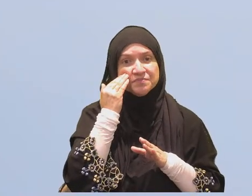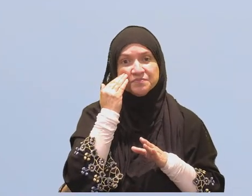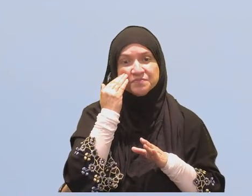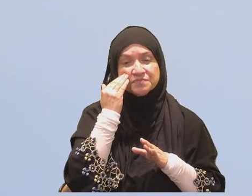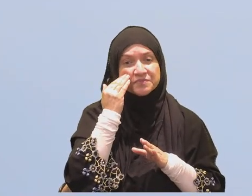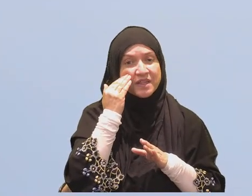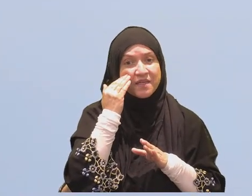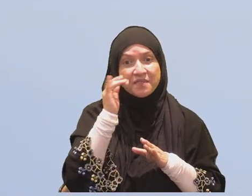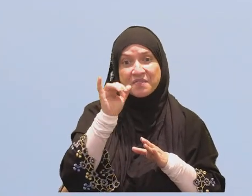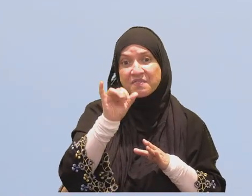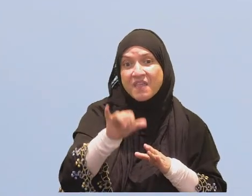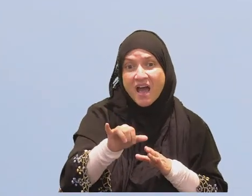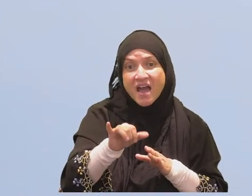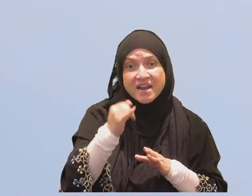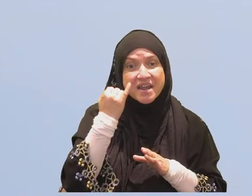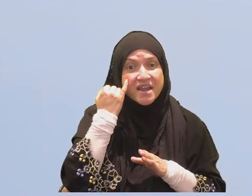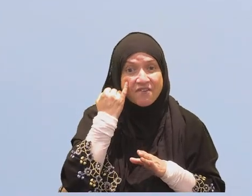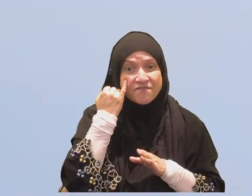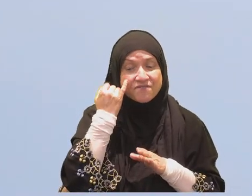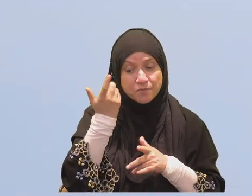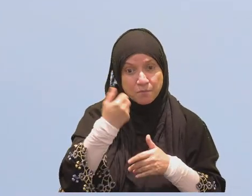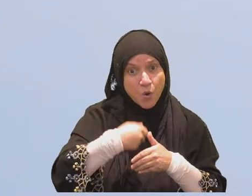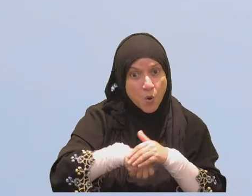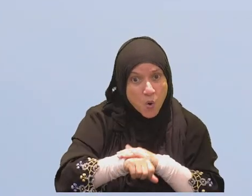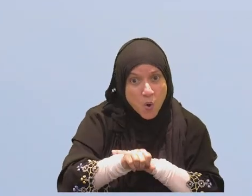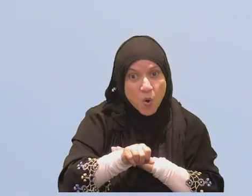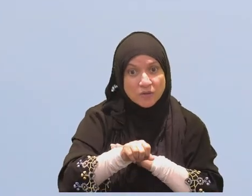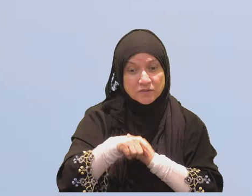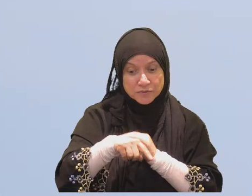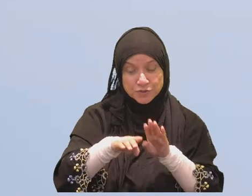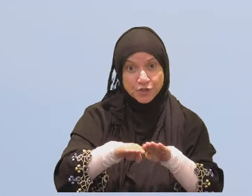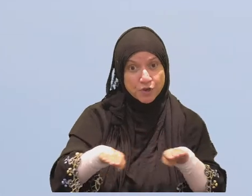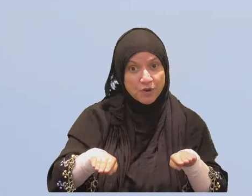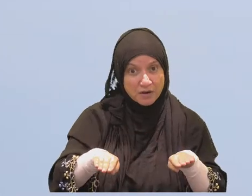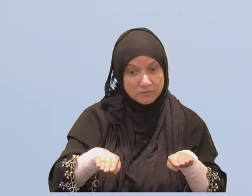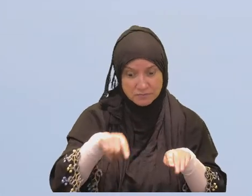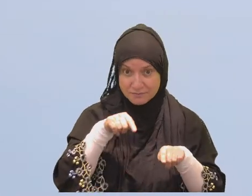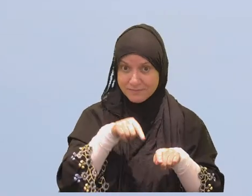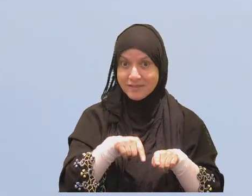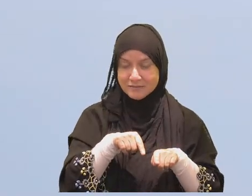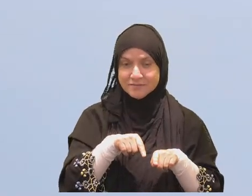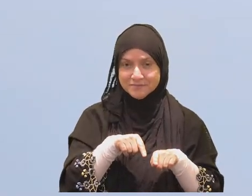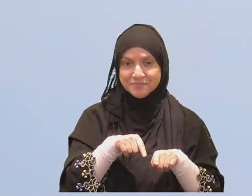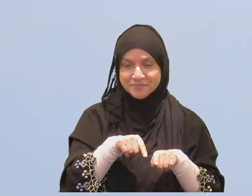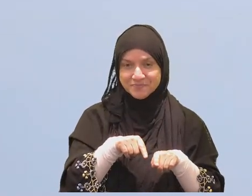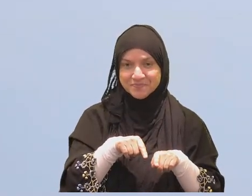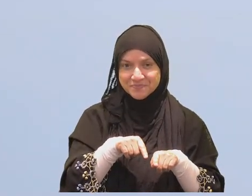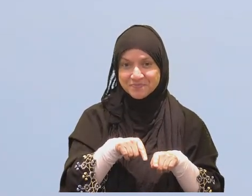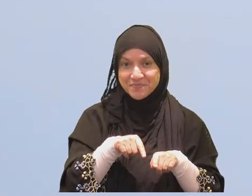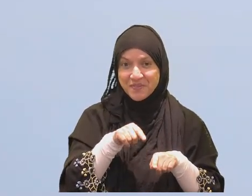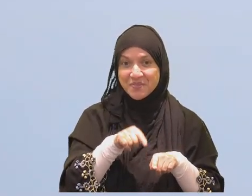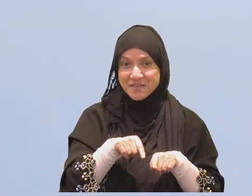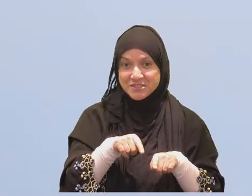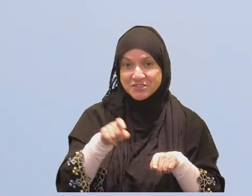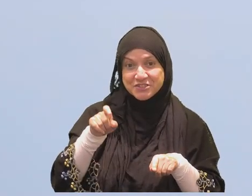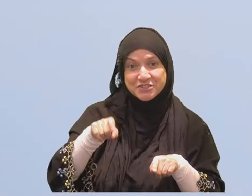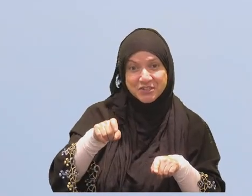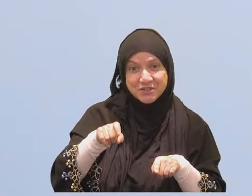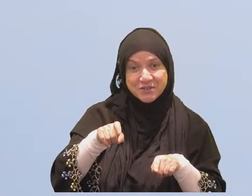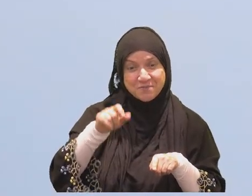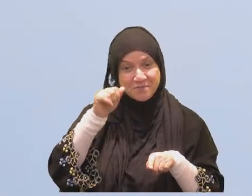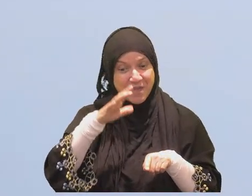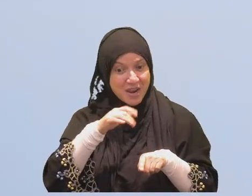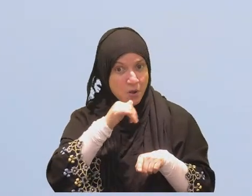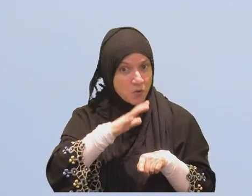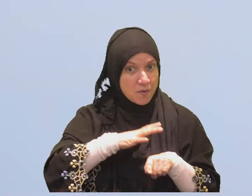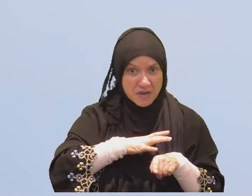but generally speaking, that's not something we have to debate about. And it's definitely, if someone asked a question that was